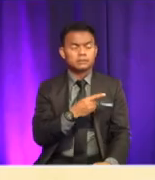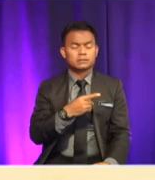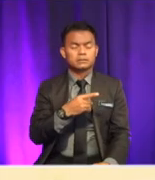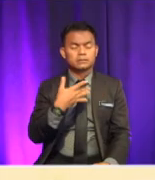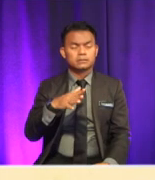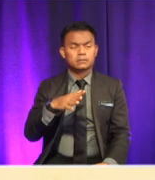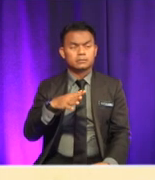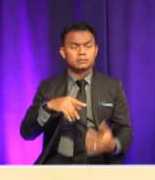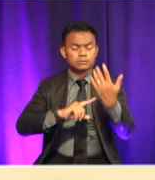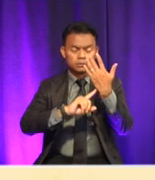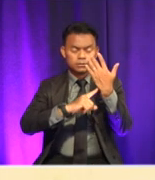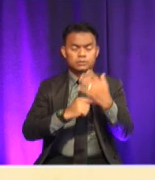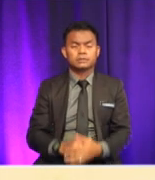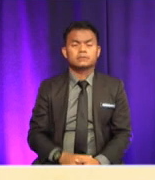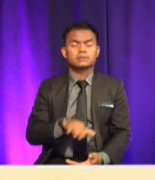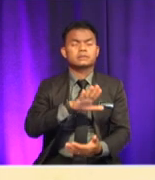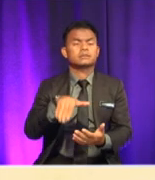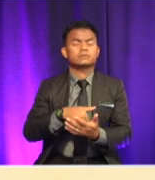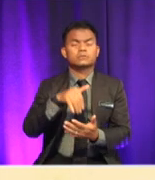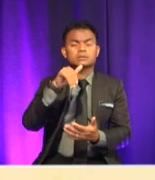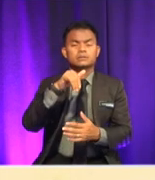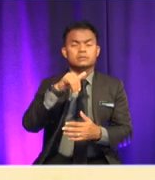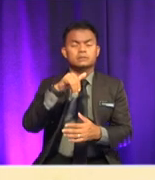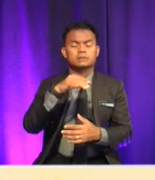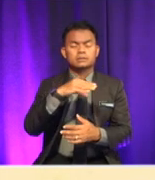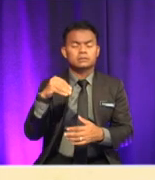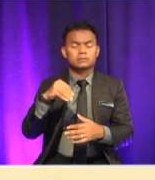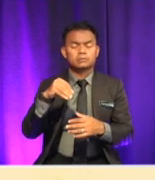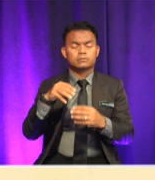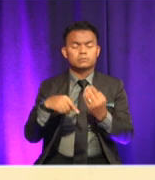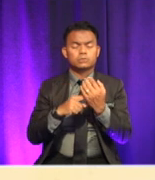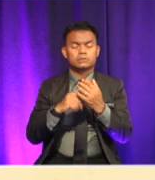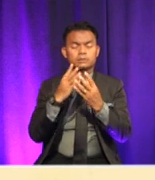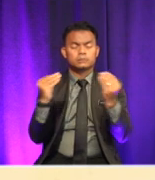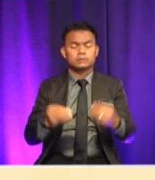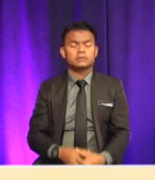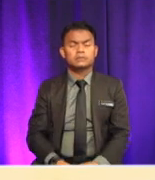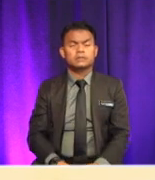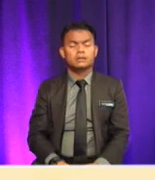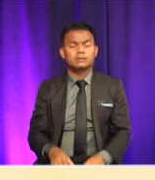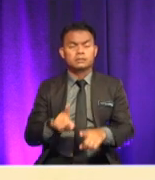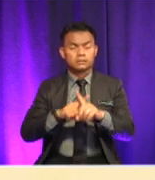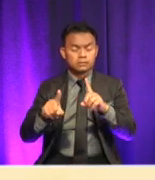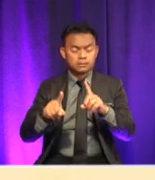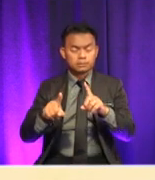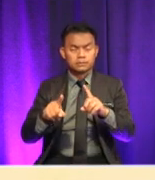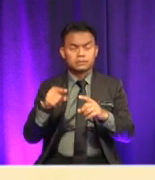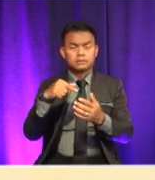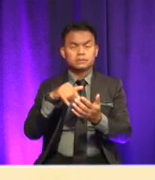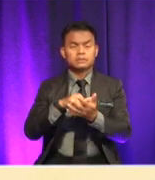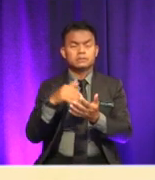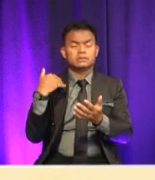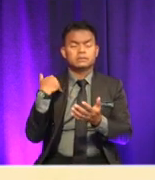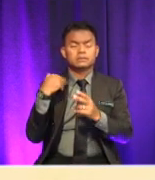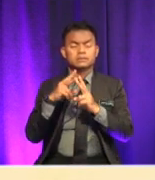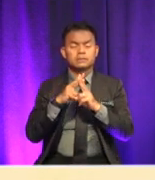Lani has lost all sense of time, right? Then you have that kind of interrogation. You're looking at the